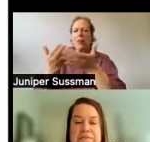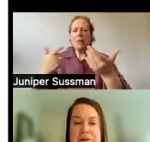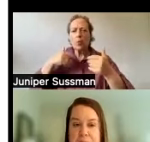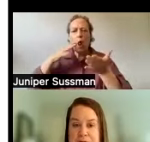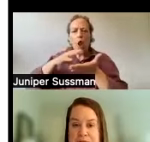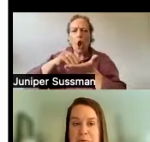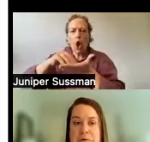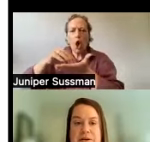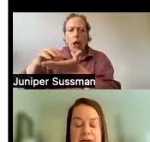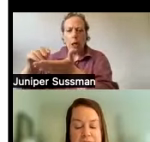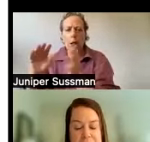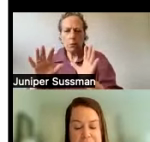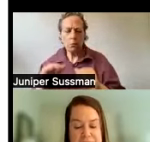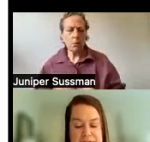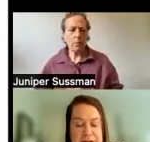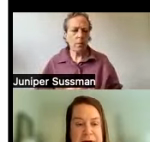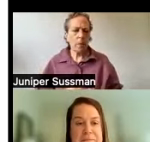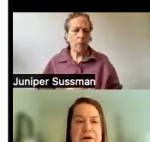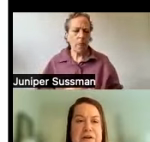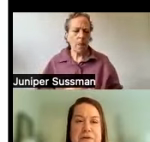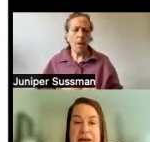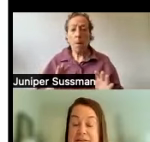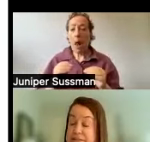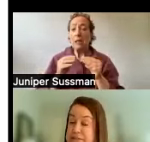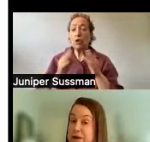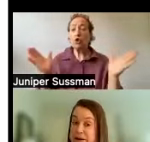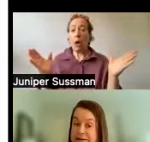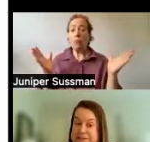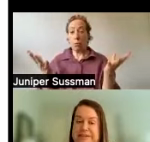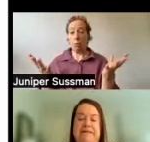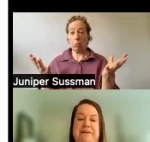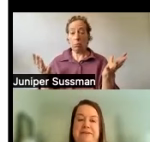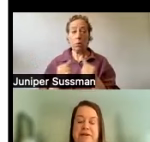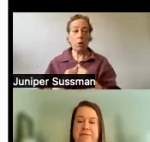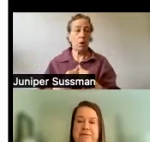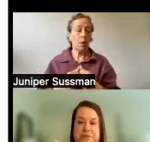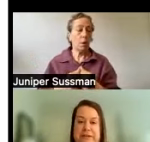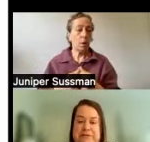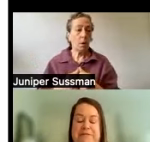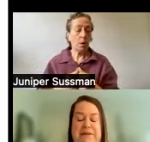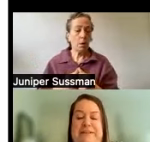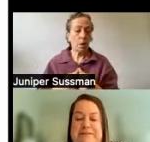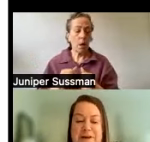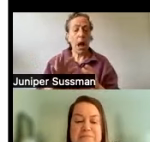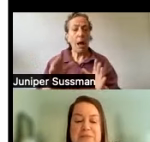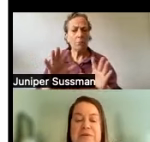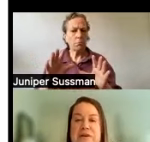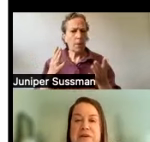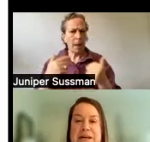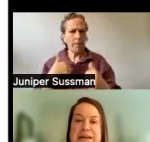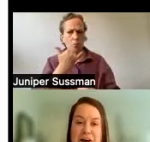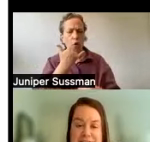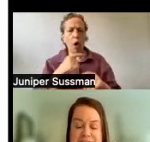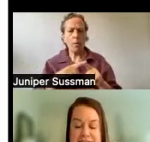a framework for what we're talking about here, there are no, at least to my knowledge, Dr. Reimers will correct me if I get this wrong, but there are